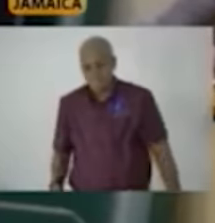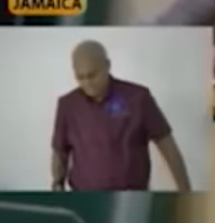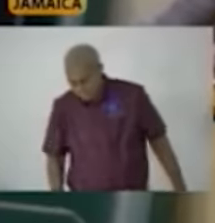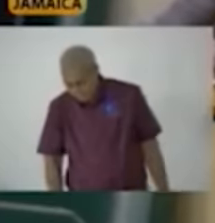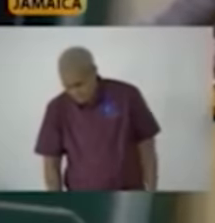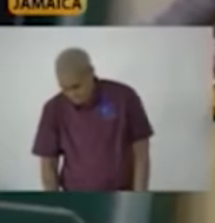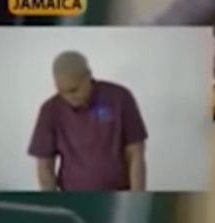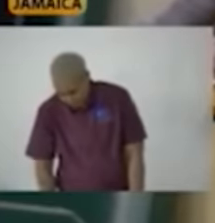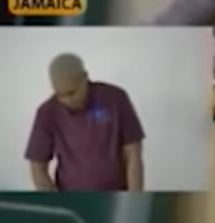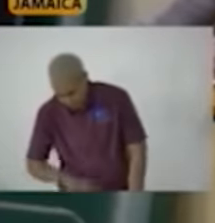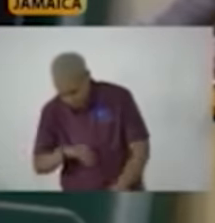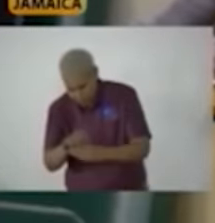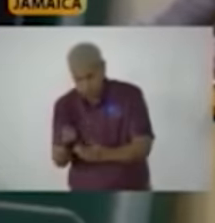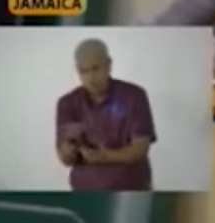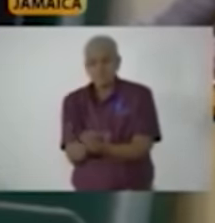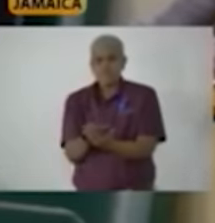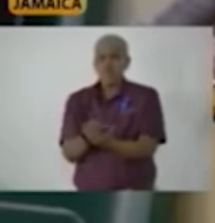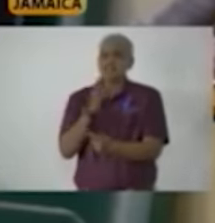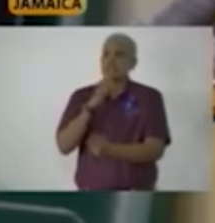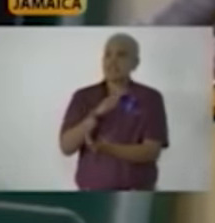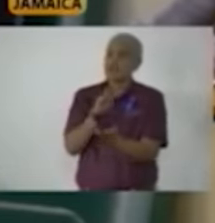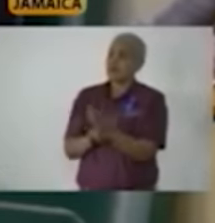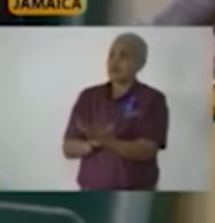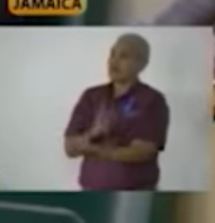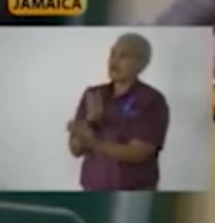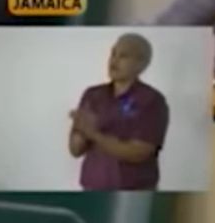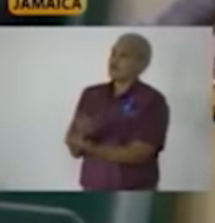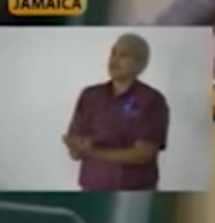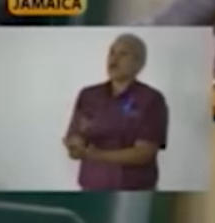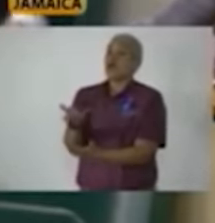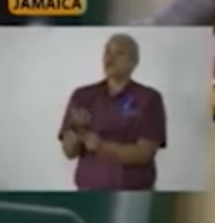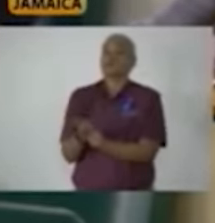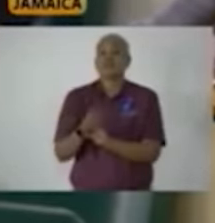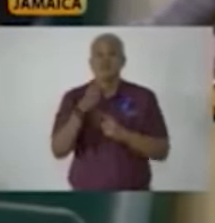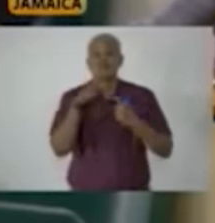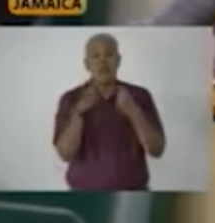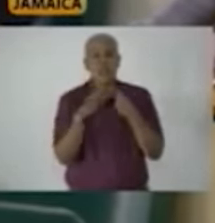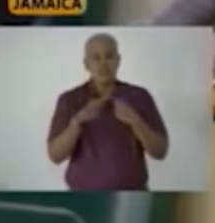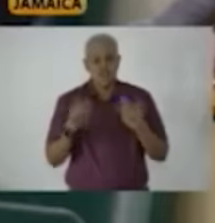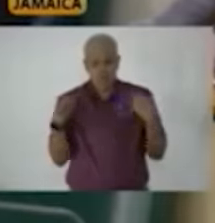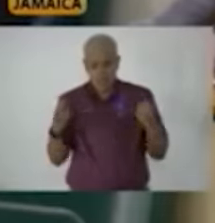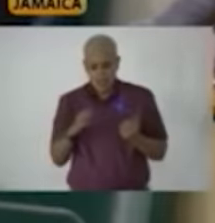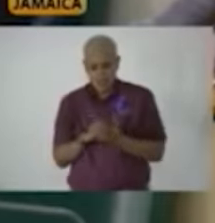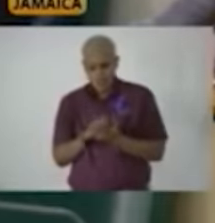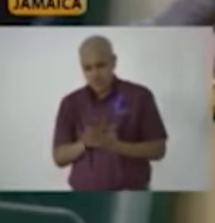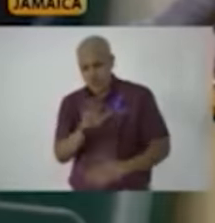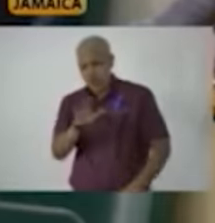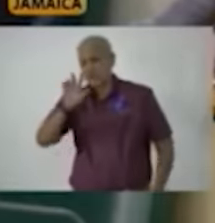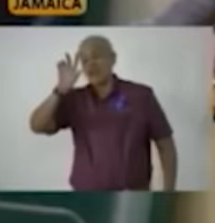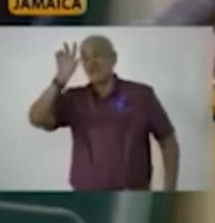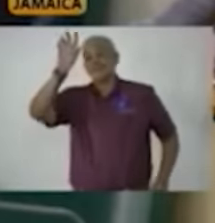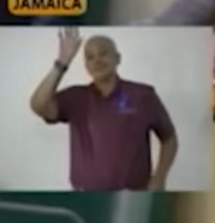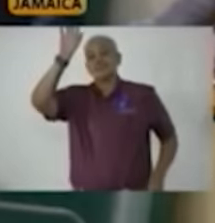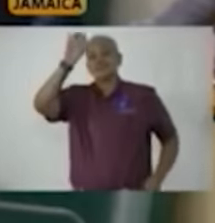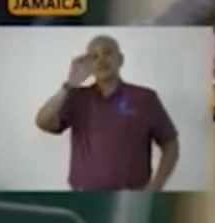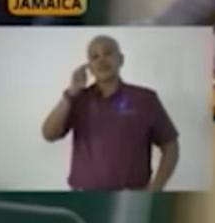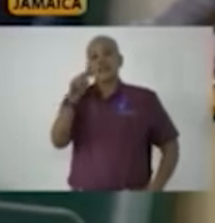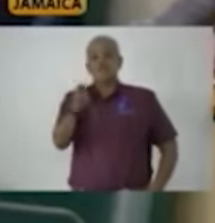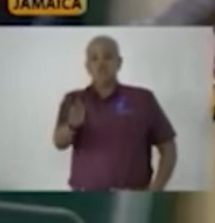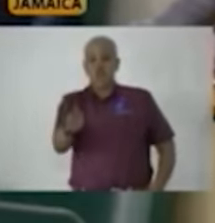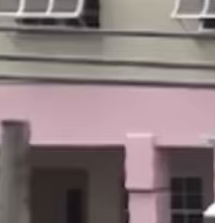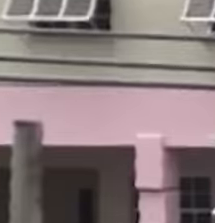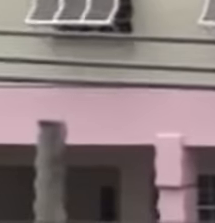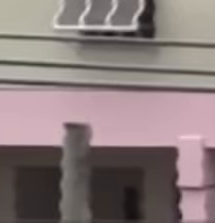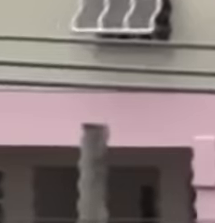A portion of this sum has been applied to the acquisition of an electronic health record, EHR,